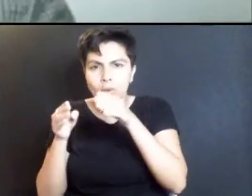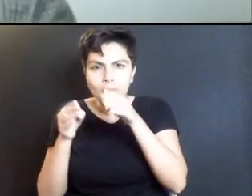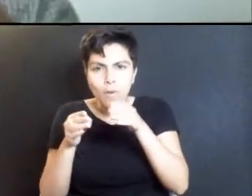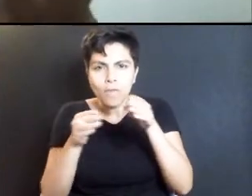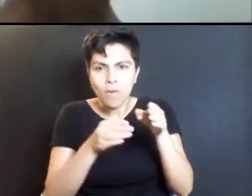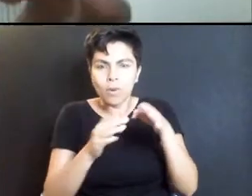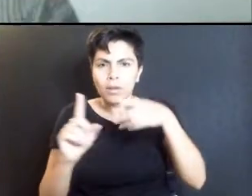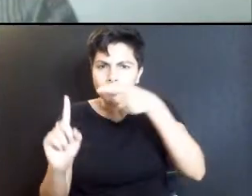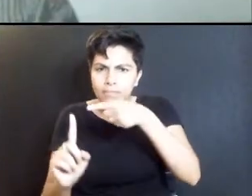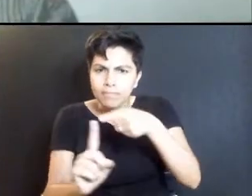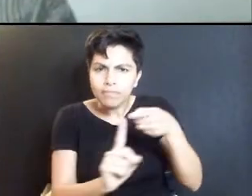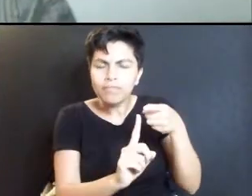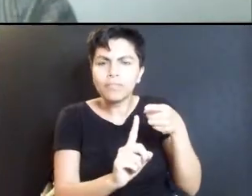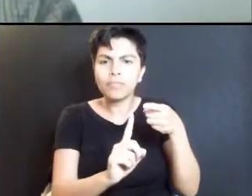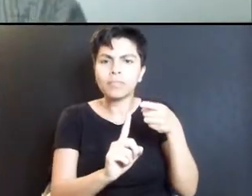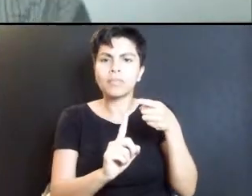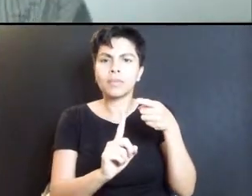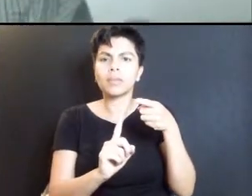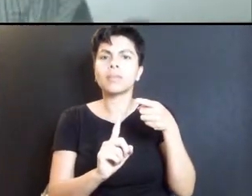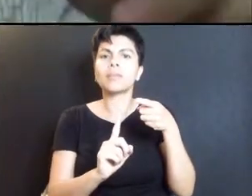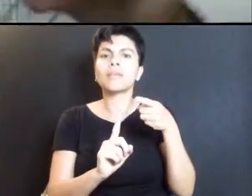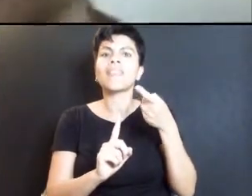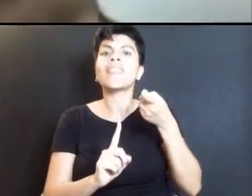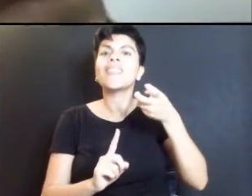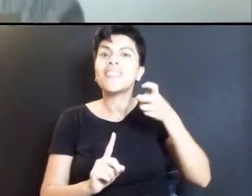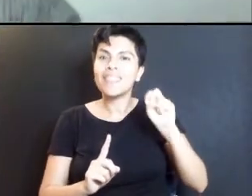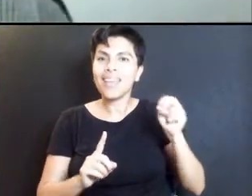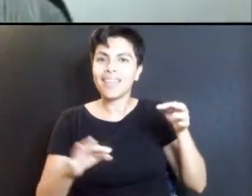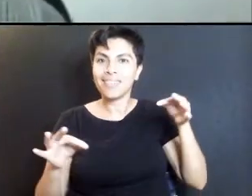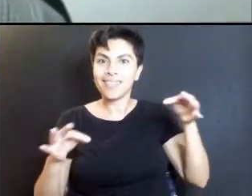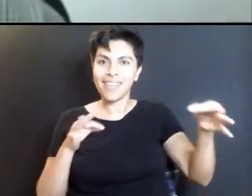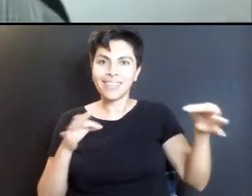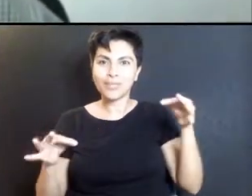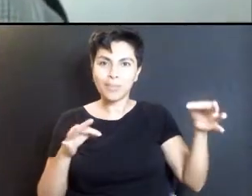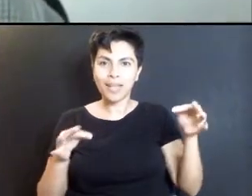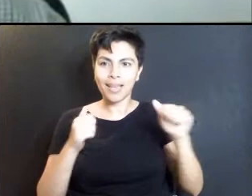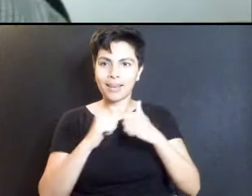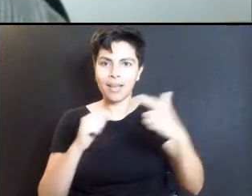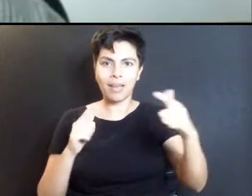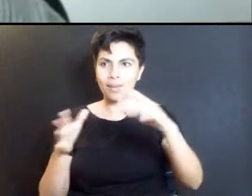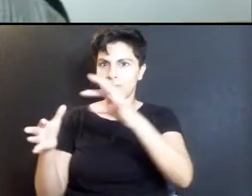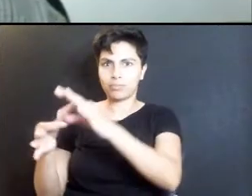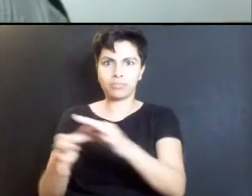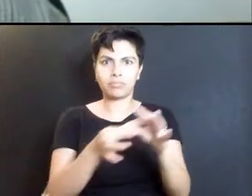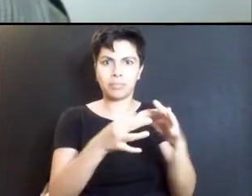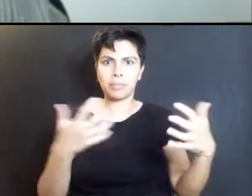object, point them out, and then explain how they all fit together.